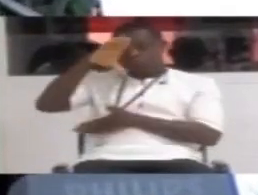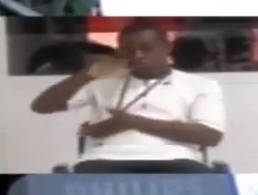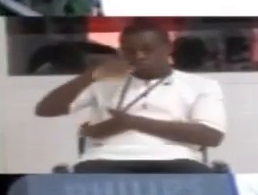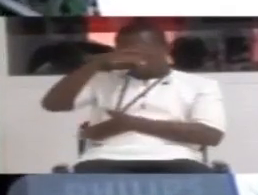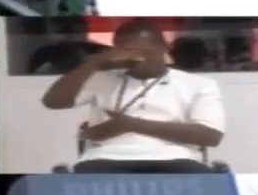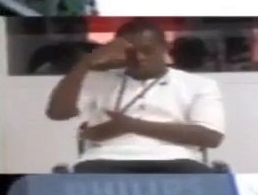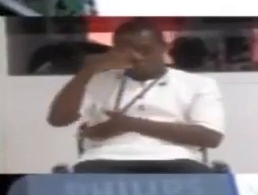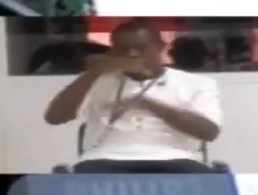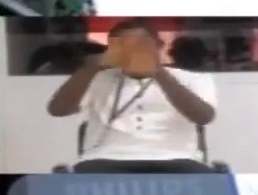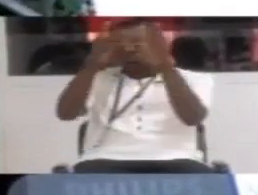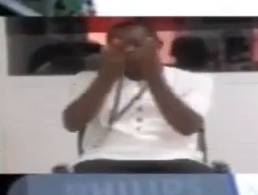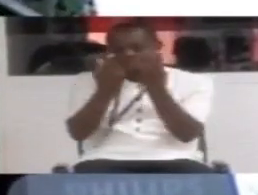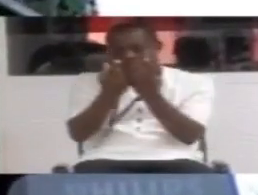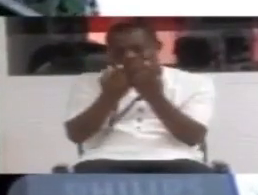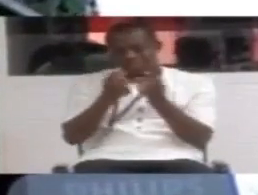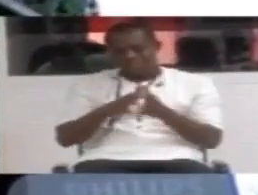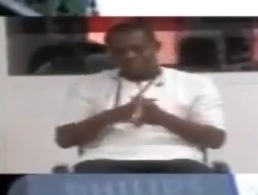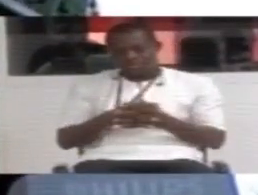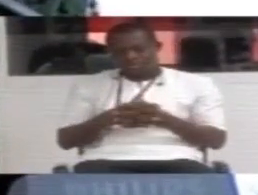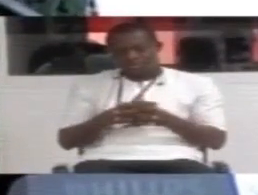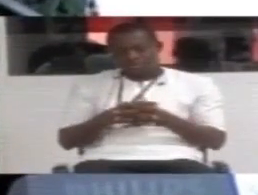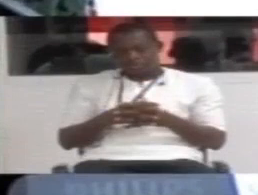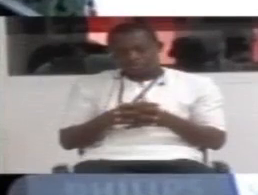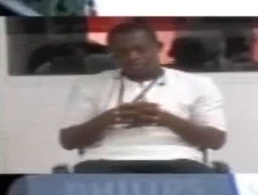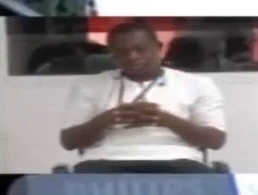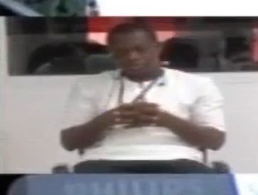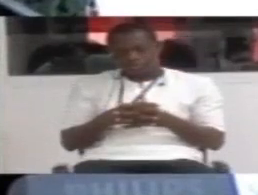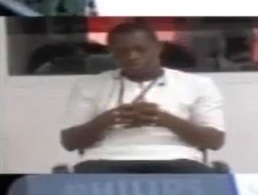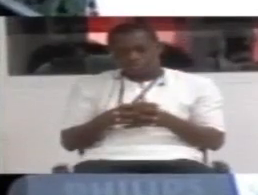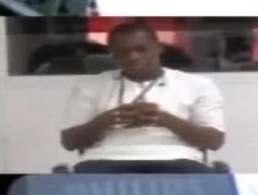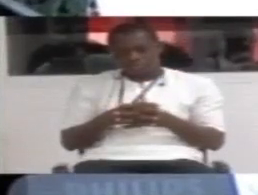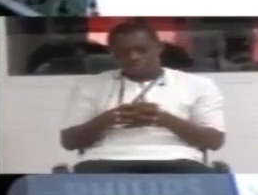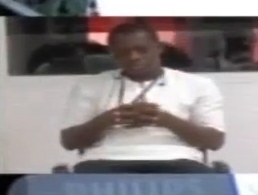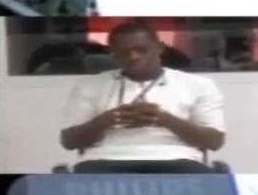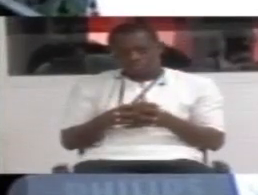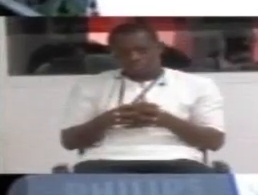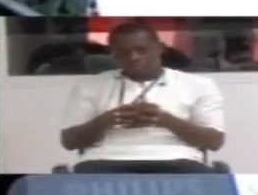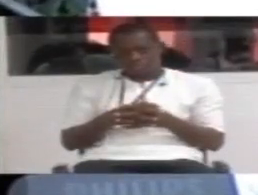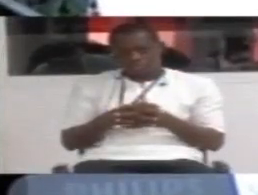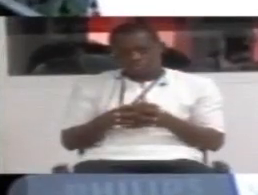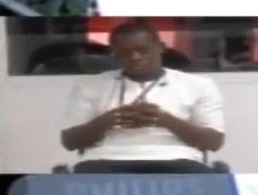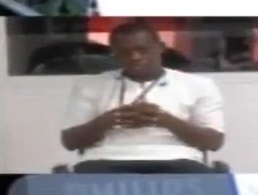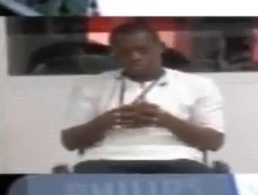to me was that you are needed, we need you, there is an assignment that we have to do.